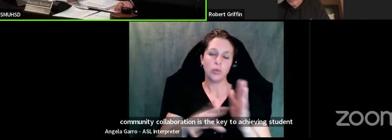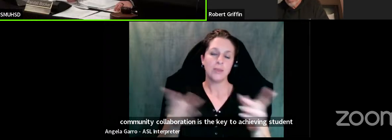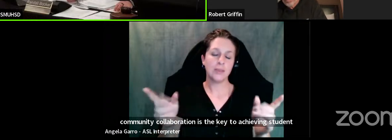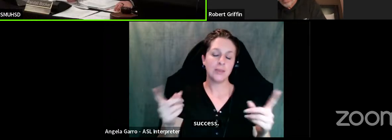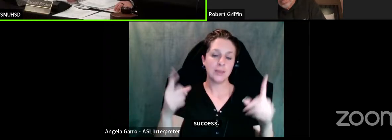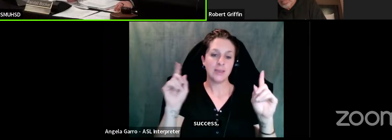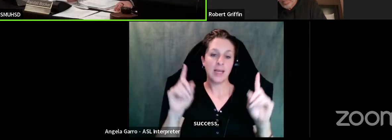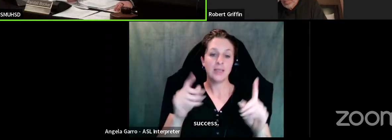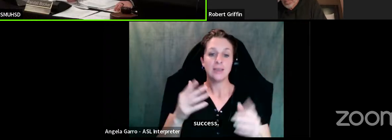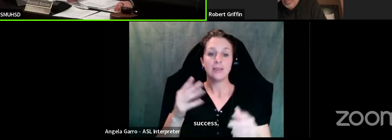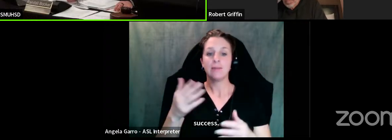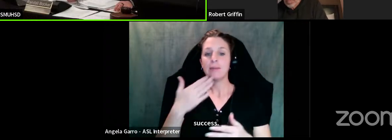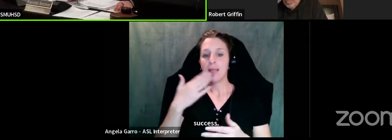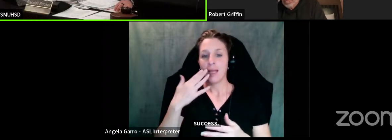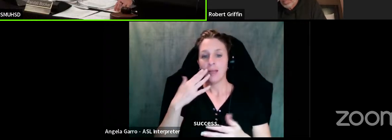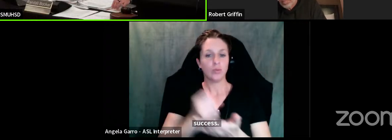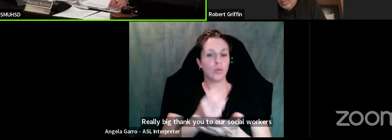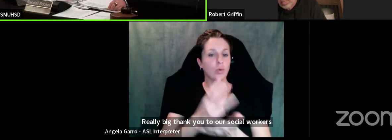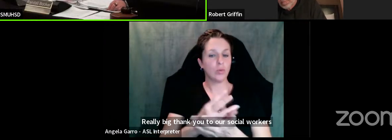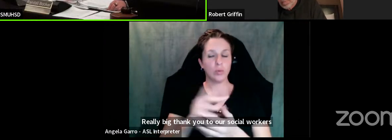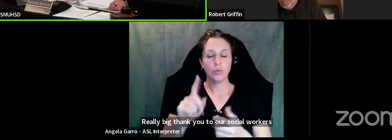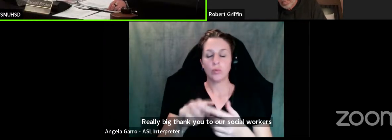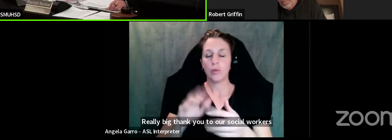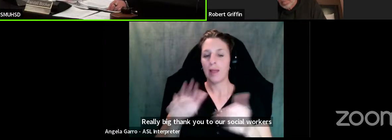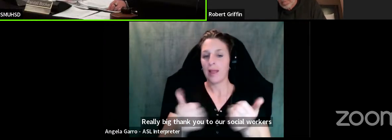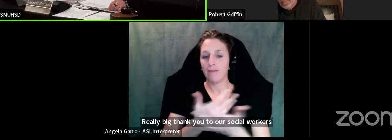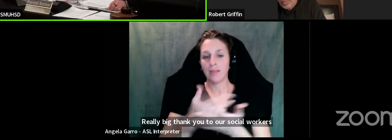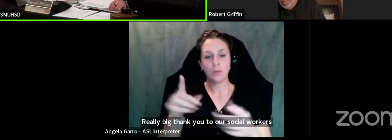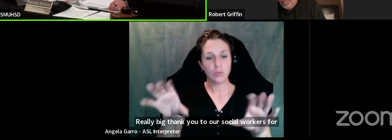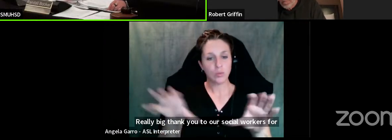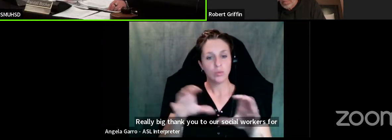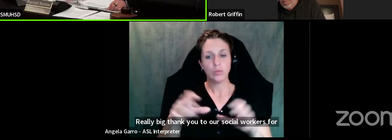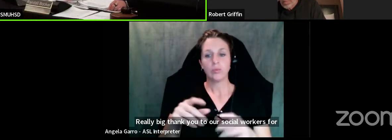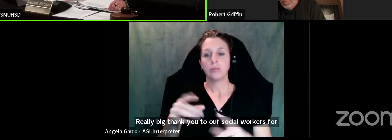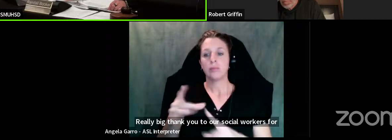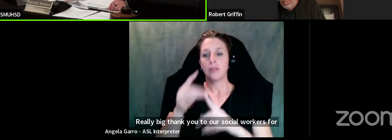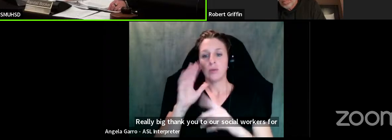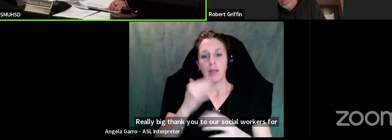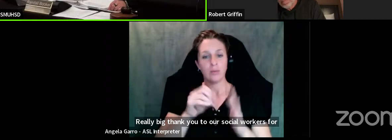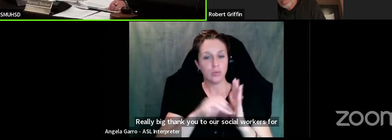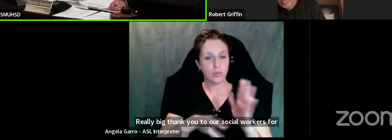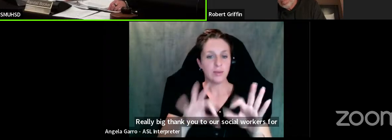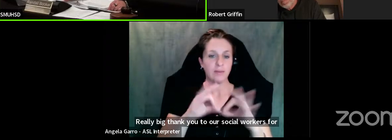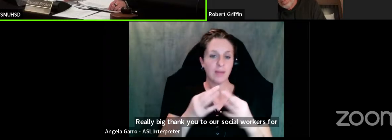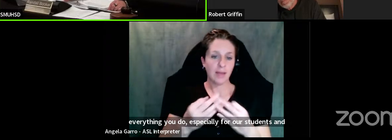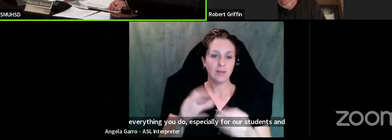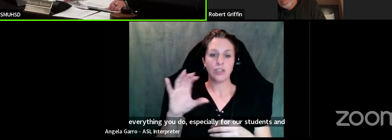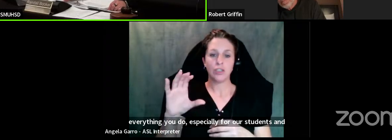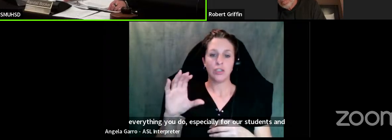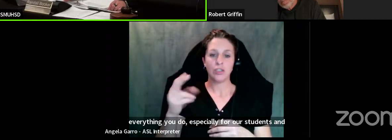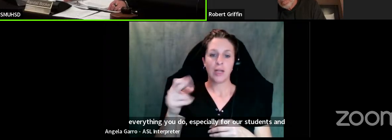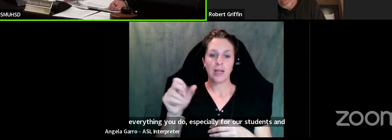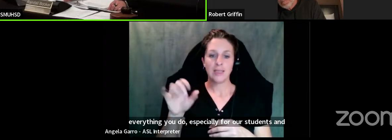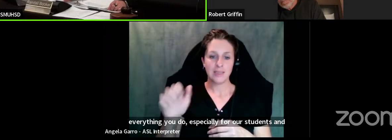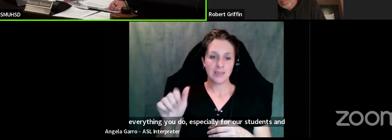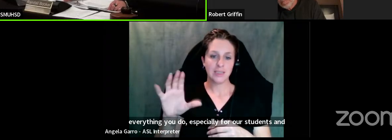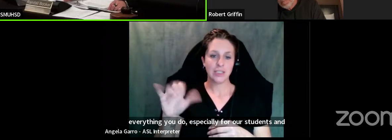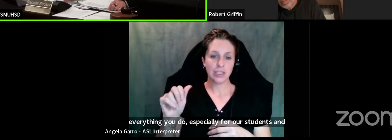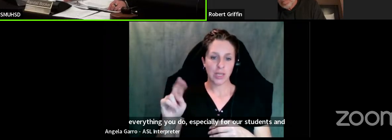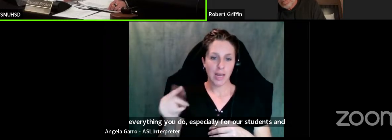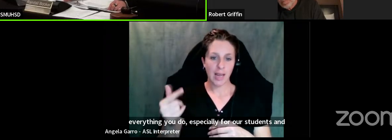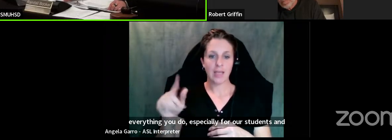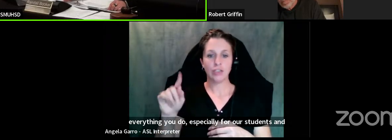workers for everything you do, especially for our students and their families. Chelsea Chang, Teresa Dianda,